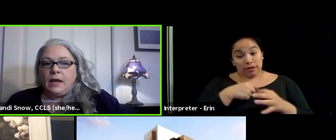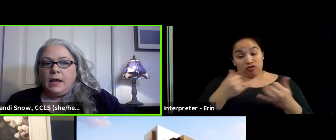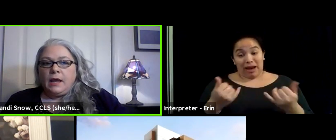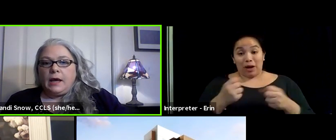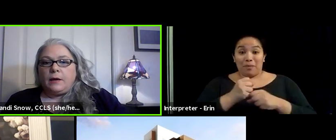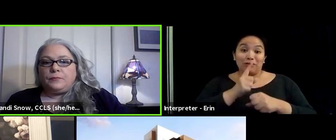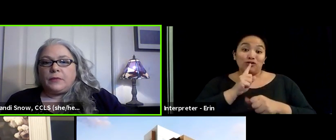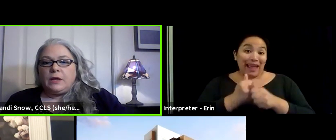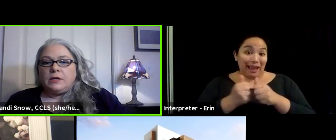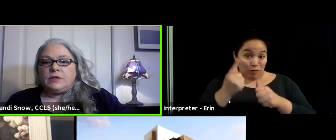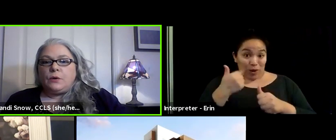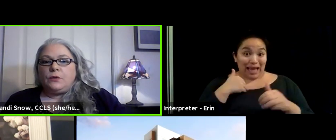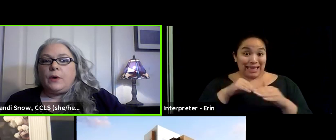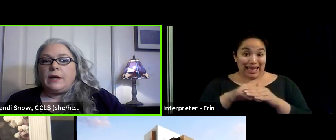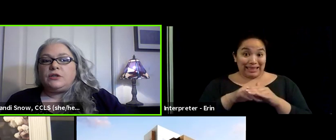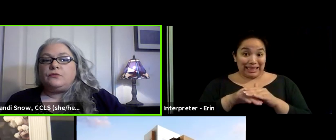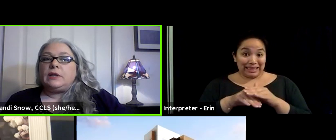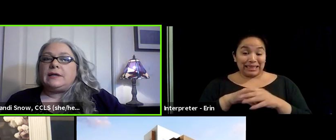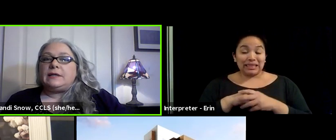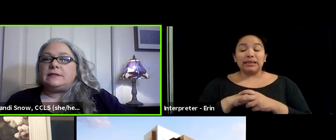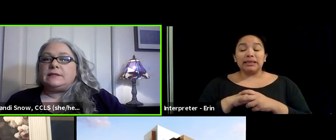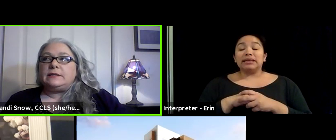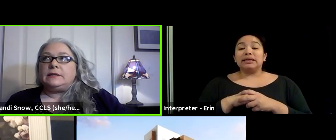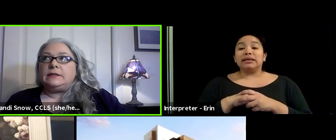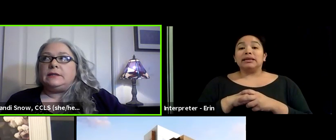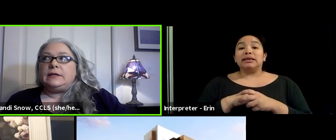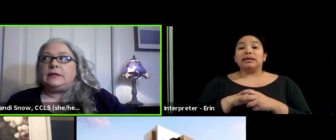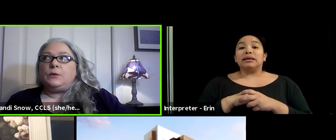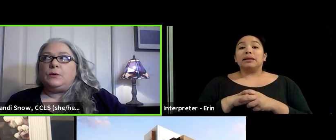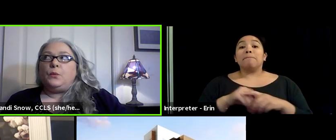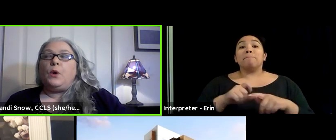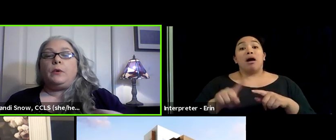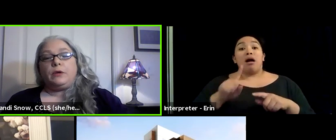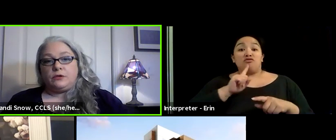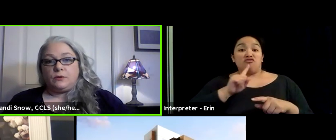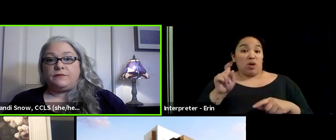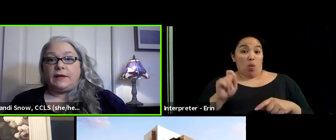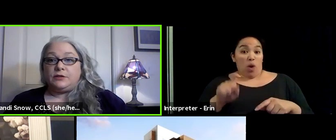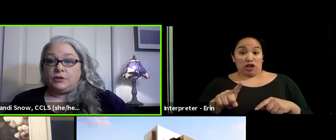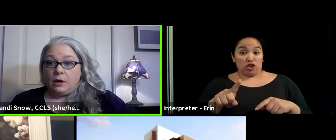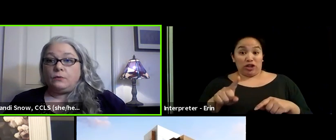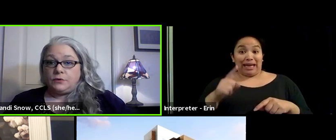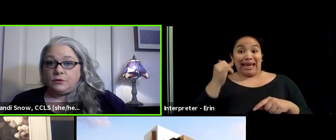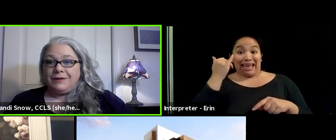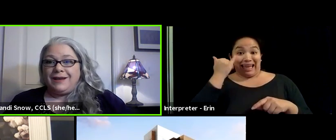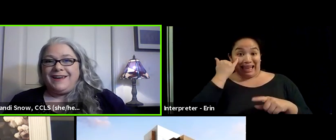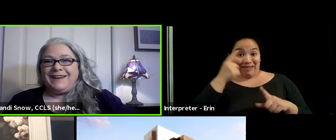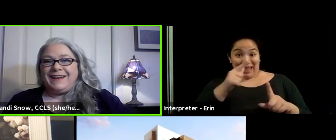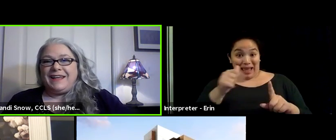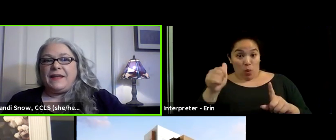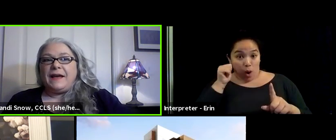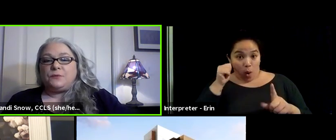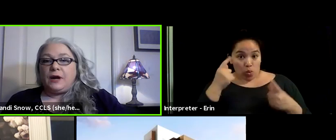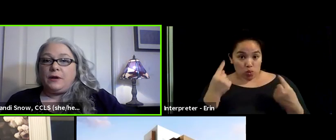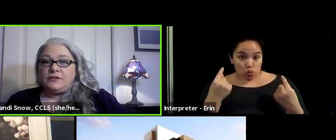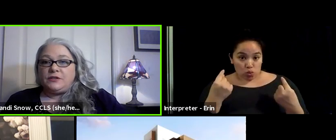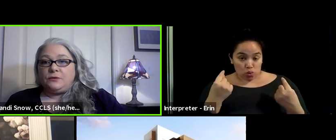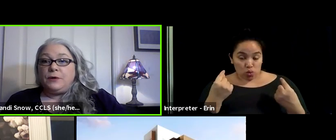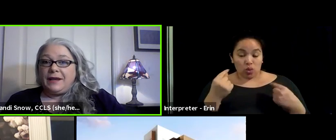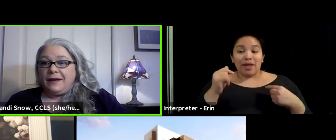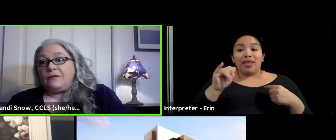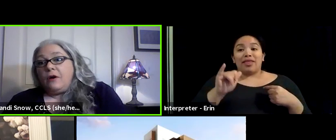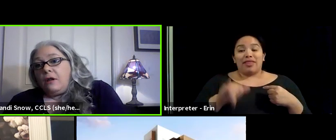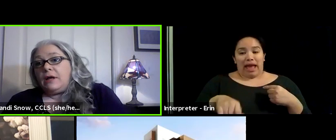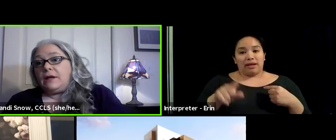access. So the question really is, what will you do if they don't? And that's where I want